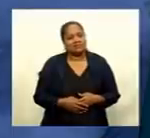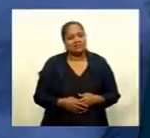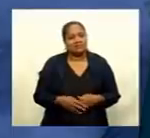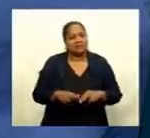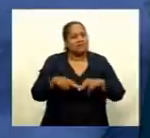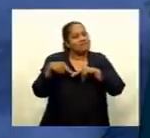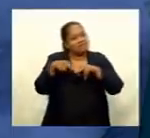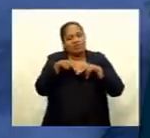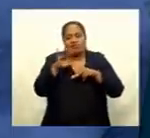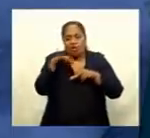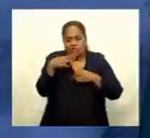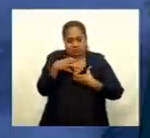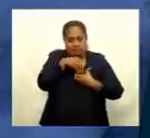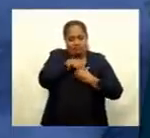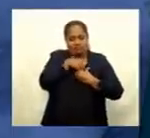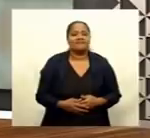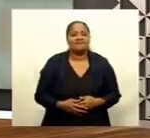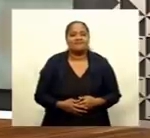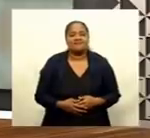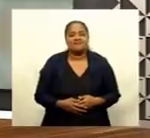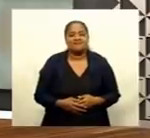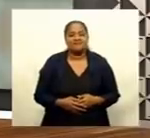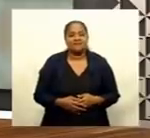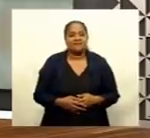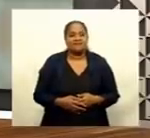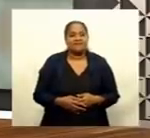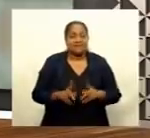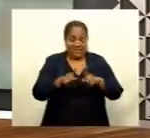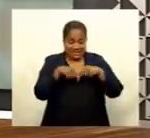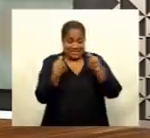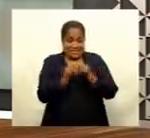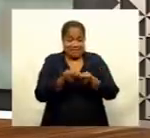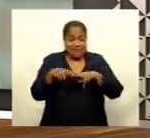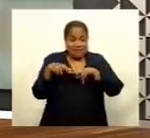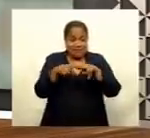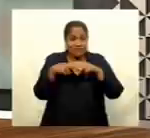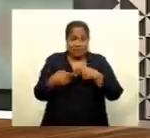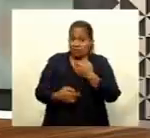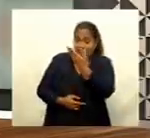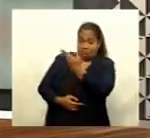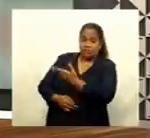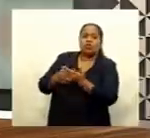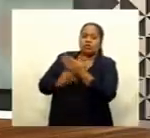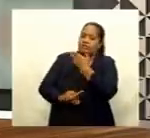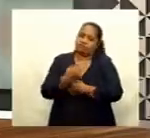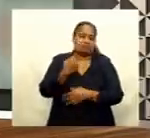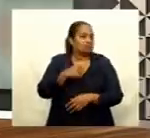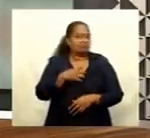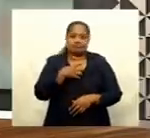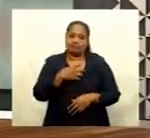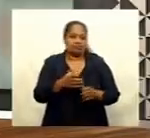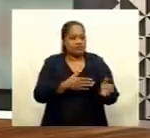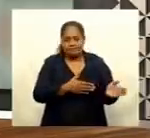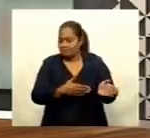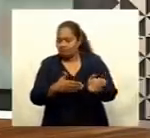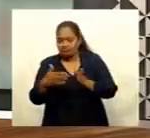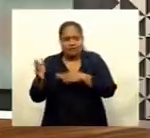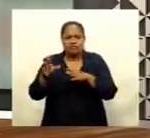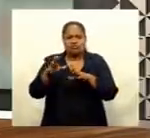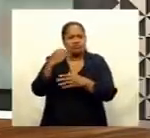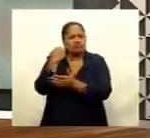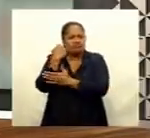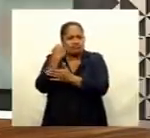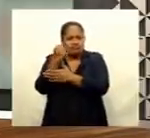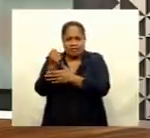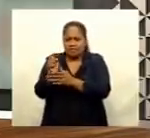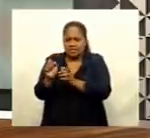for me, but I am. Flying Fijians lock Leone Nakarawa will no longer be moving to Ulster Rugby Club next season